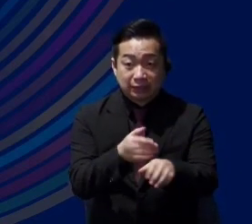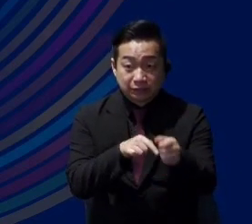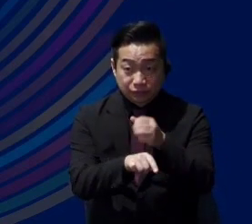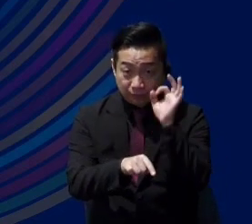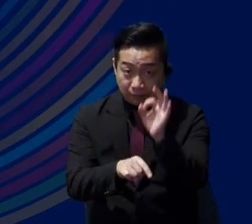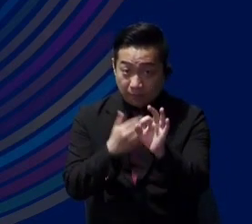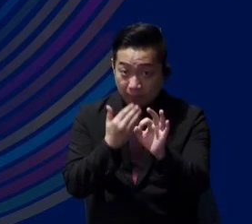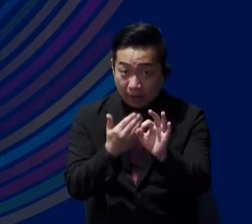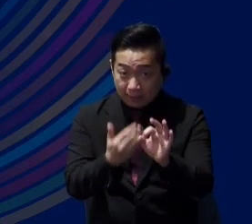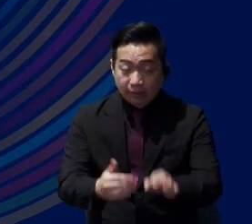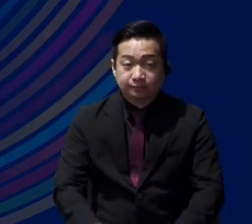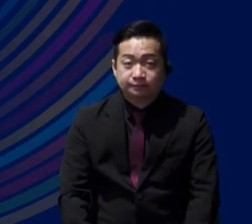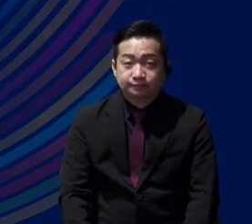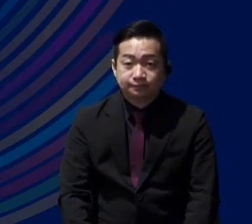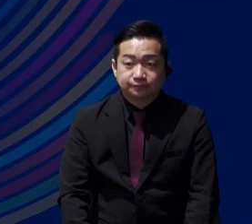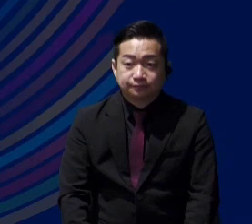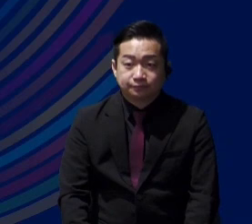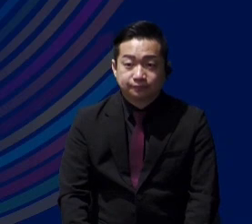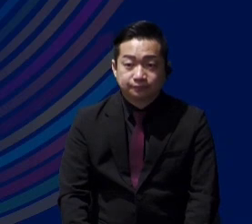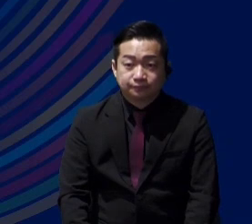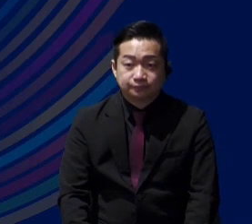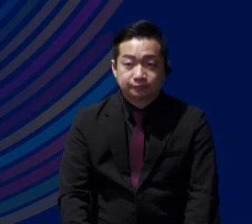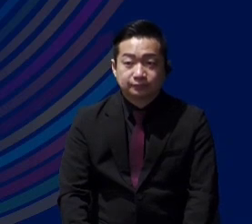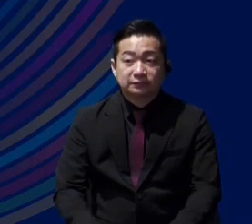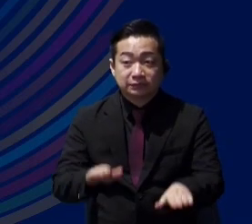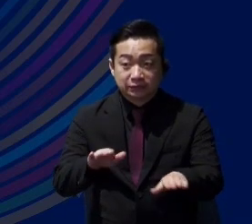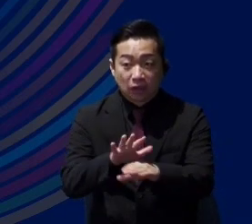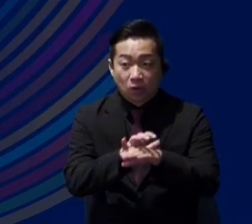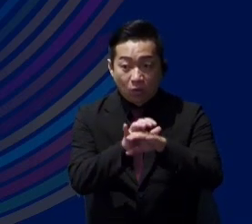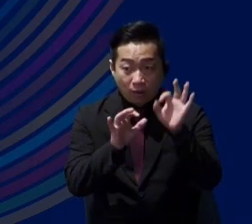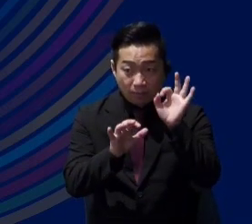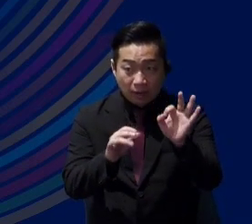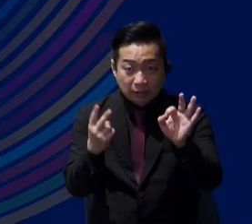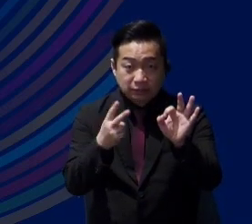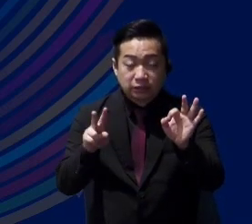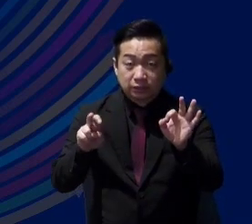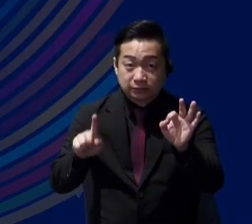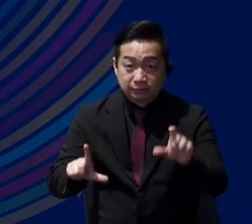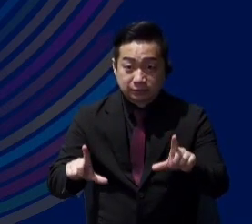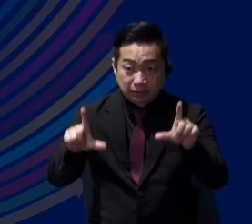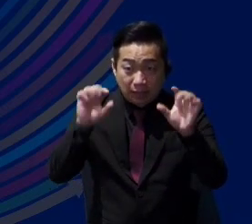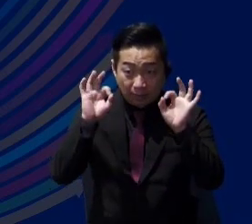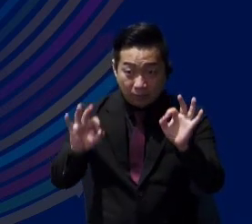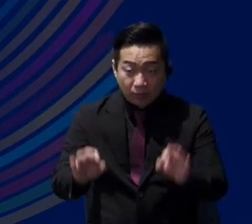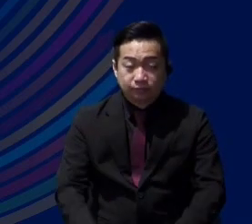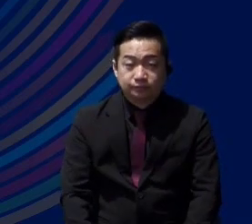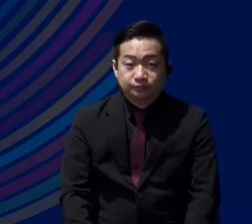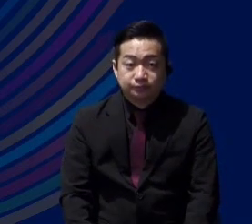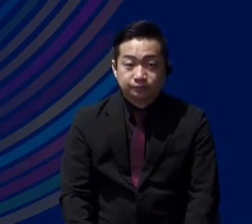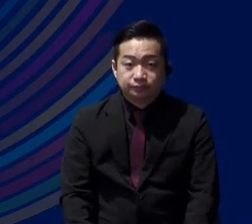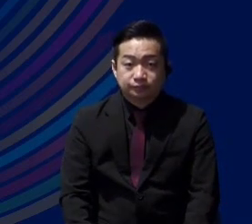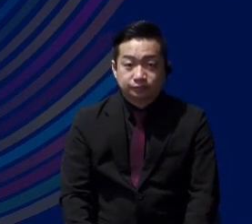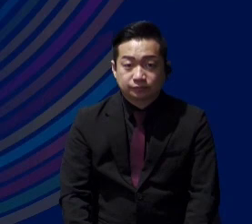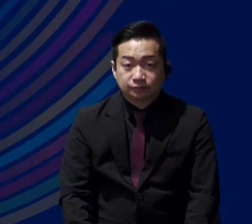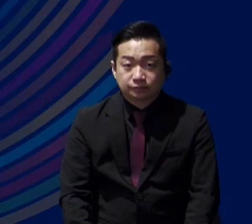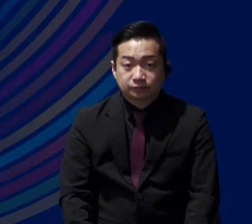Your COVID, this is 2021, your COVID was higher than Japan,